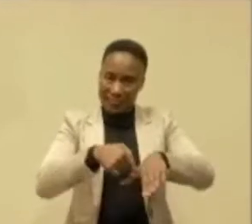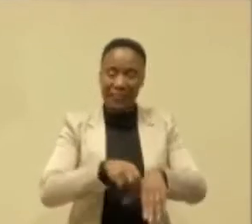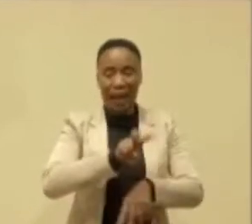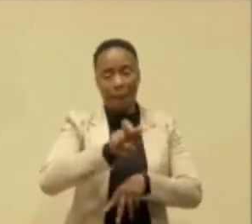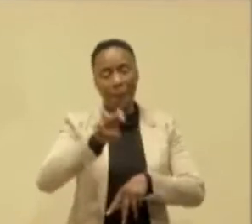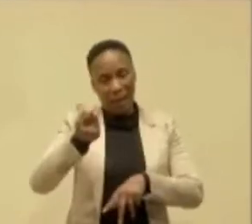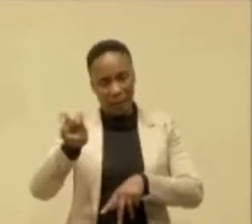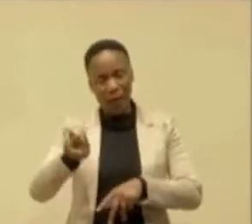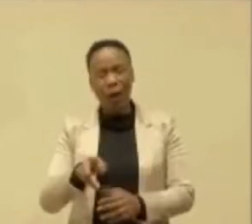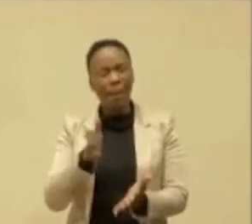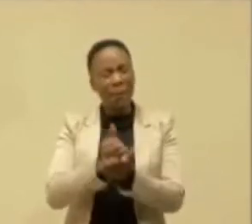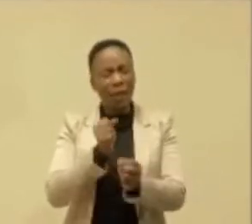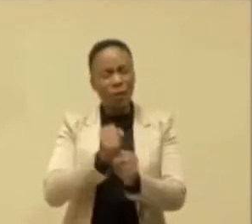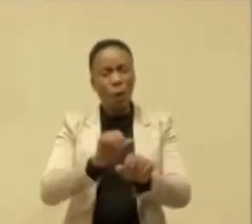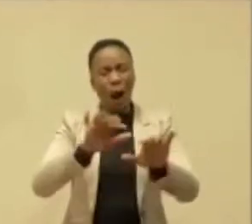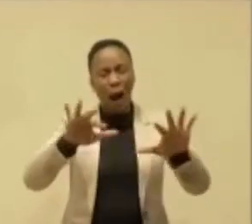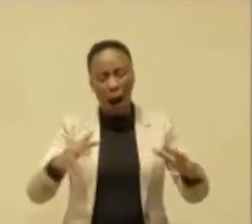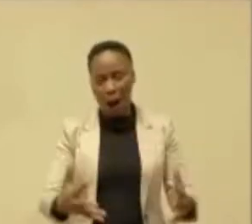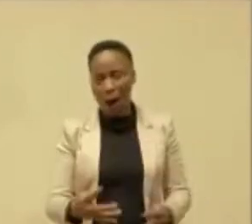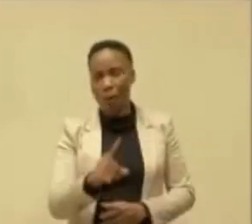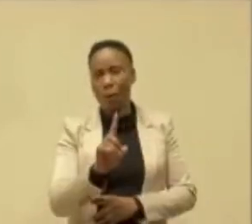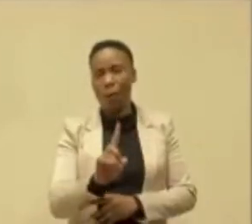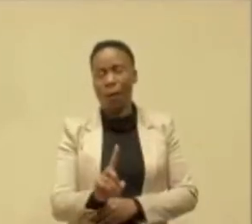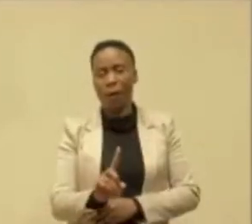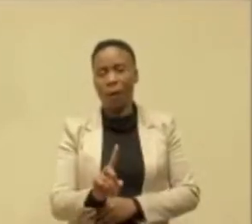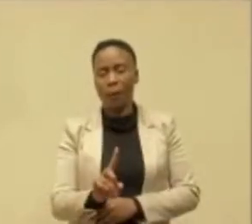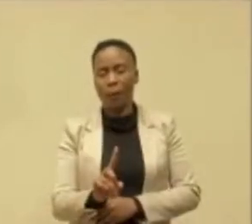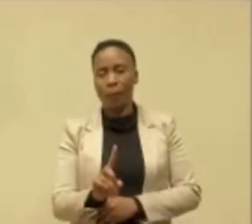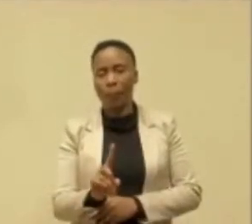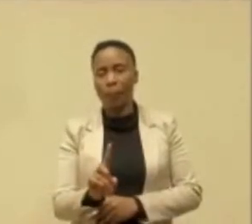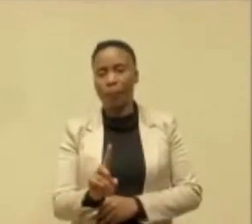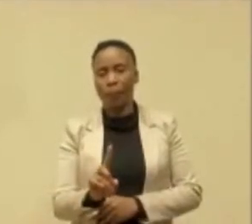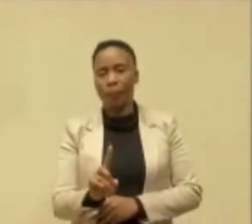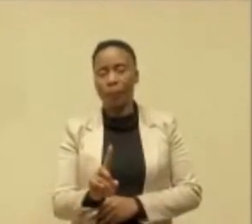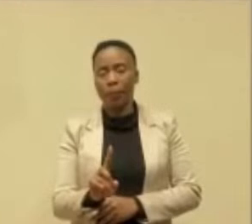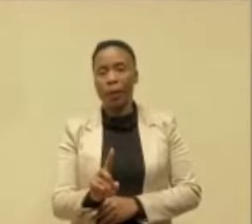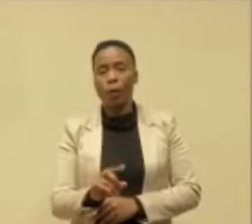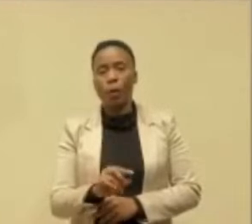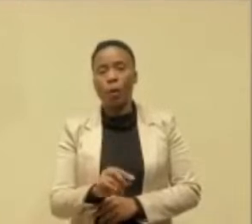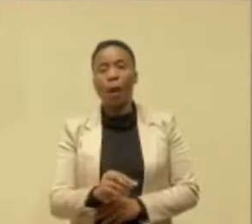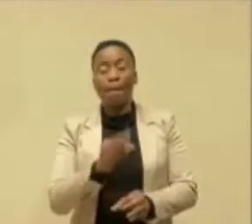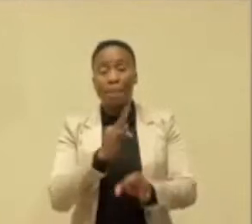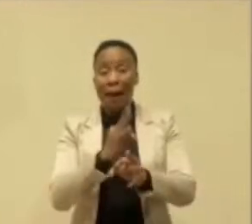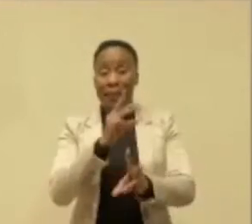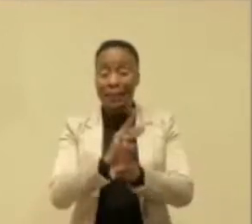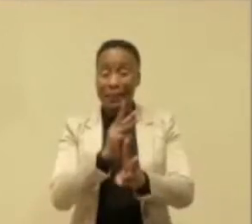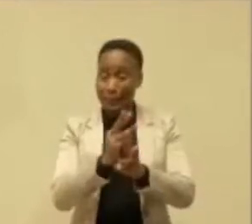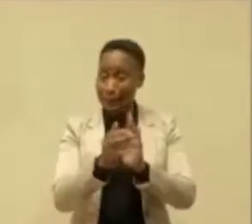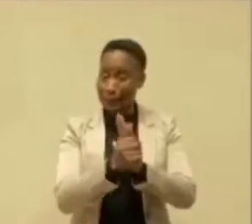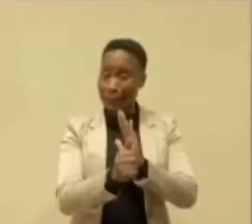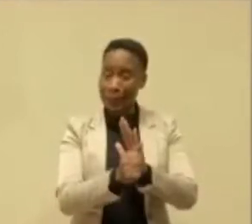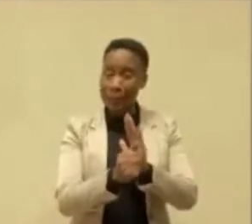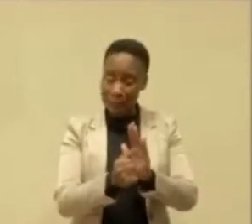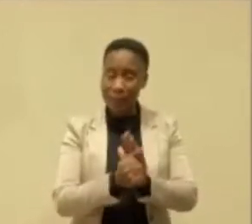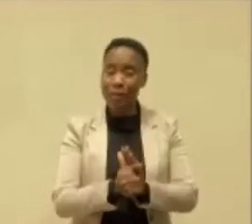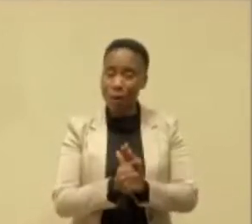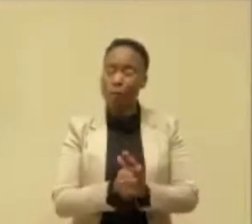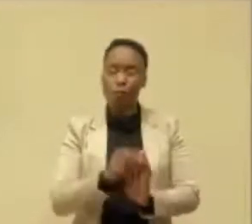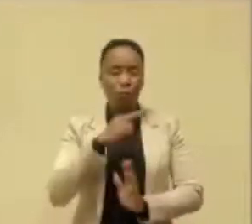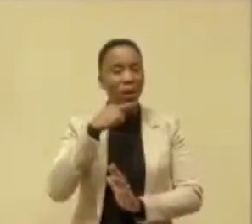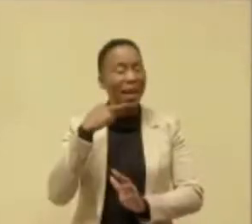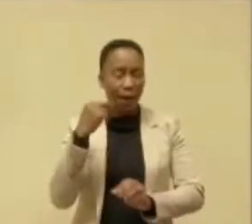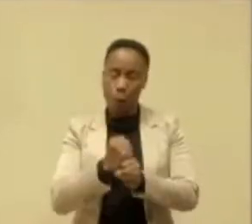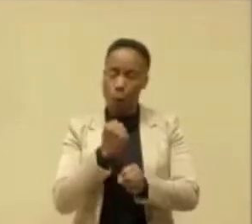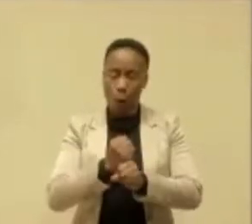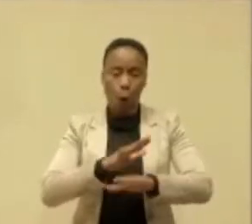or how do we ensure that really we build a parenting networks as honorable nikki